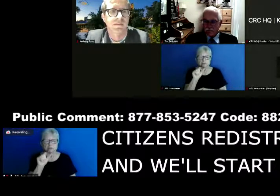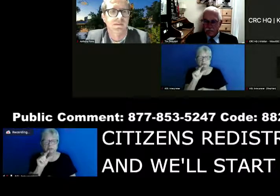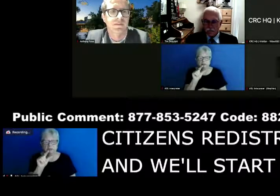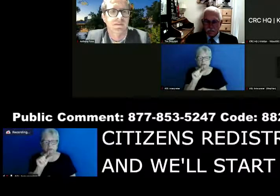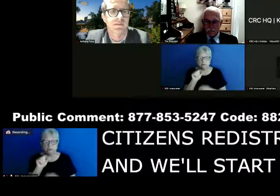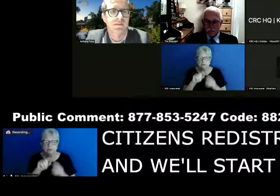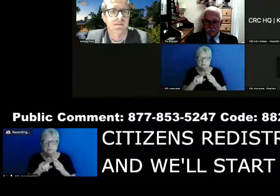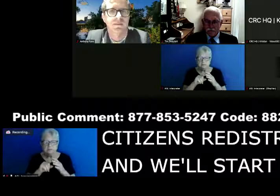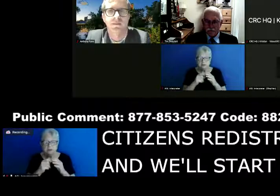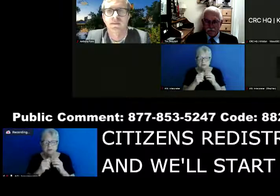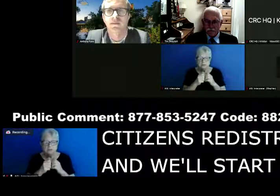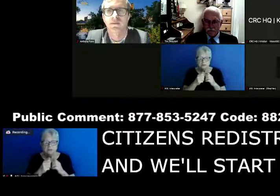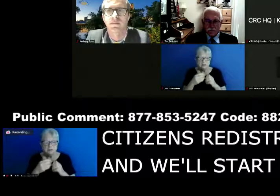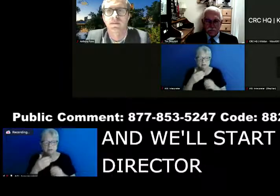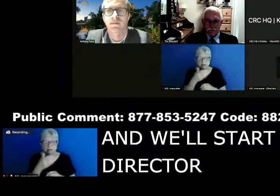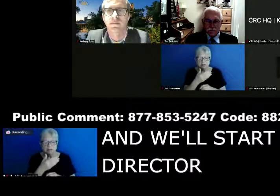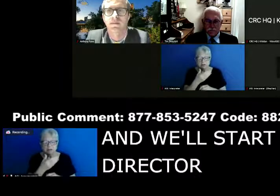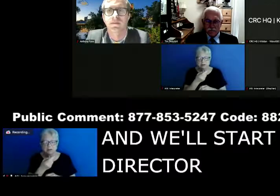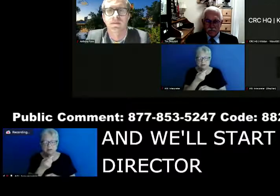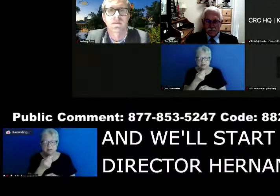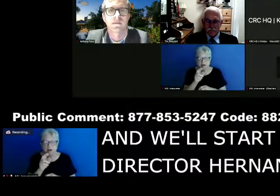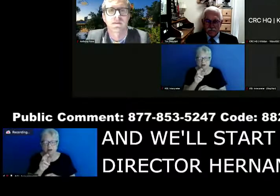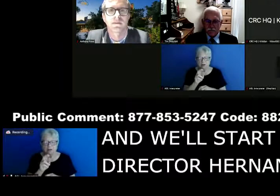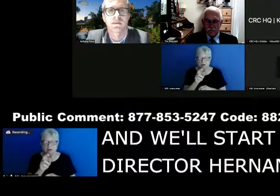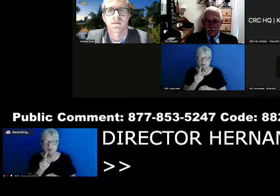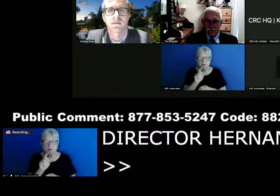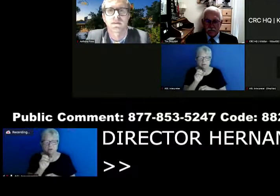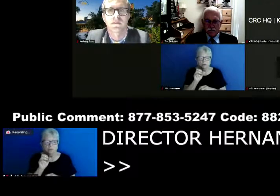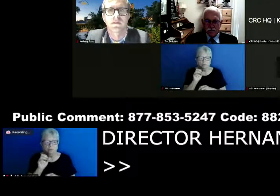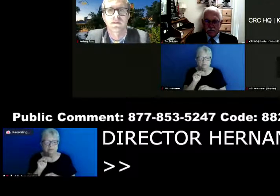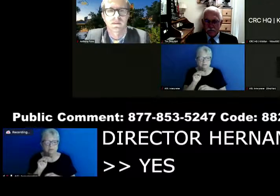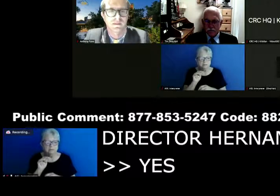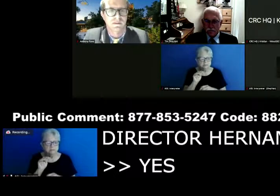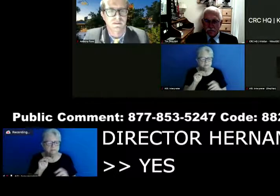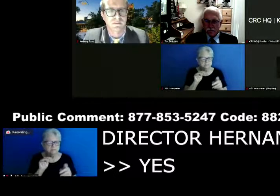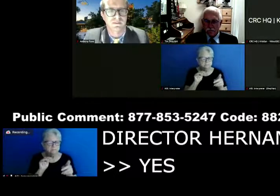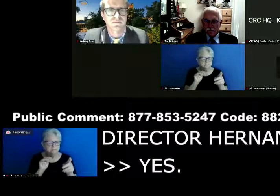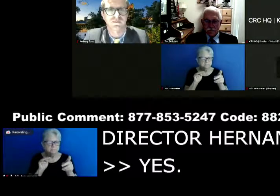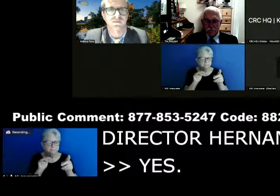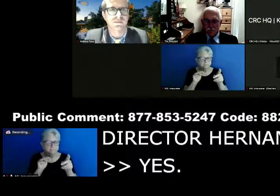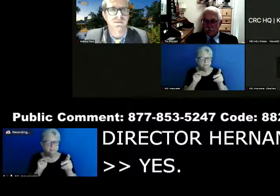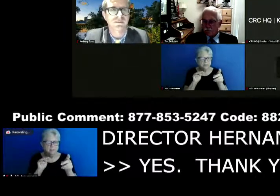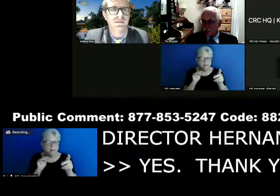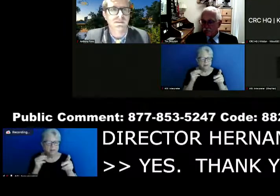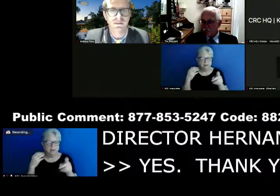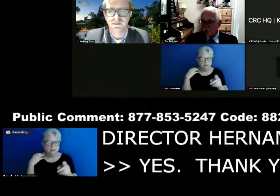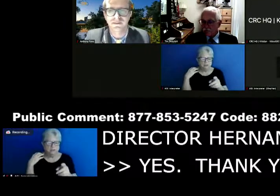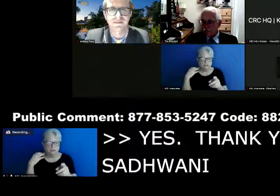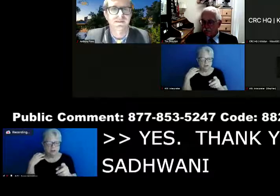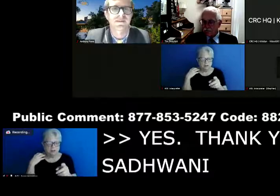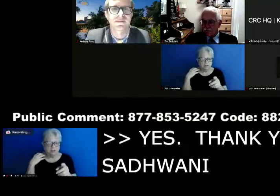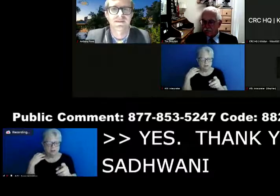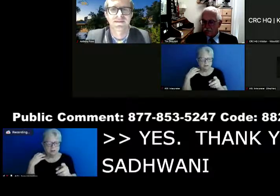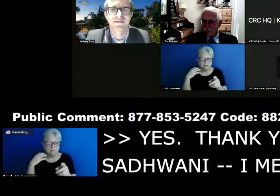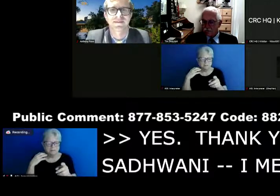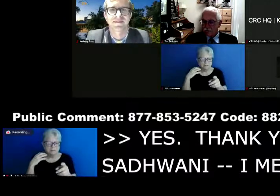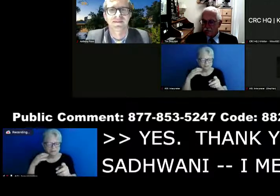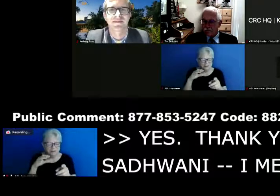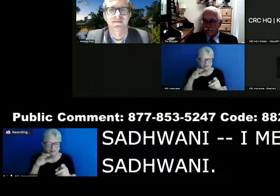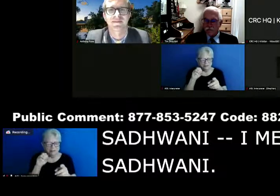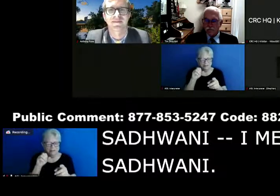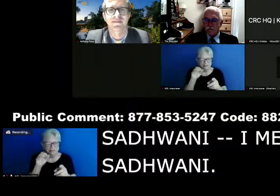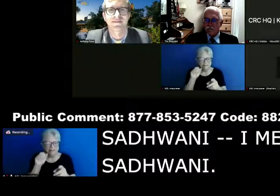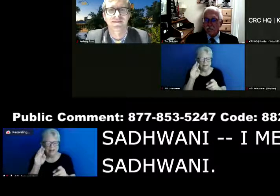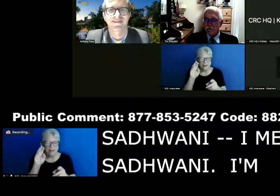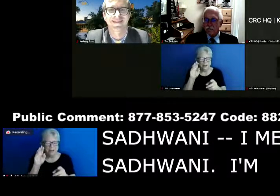Director Hernandez. Yes, thank you. Chair Sadwani, Commissioner Sadwani, I'm sorry.